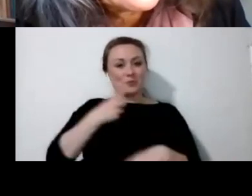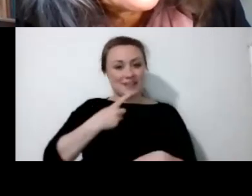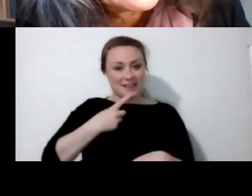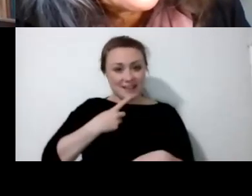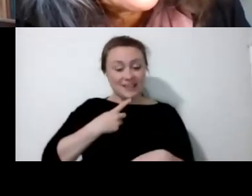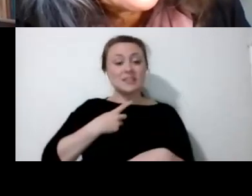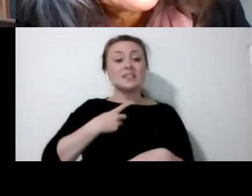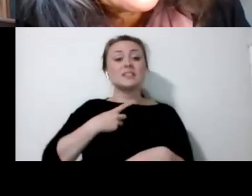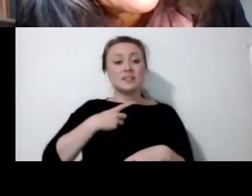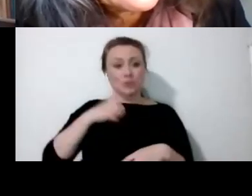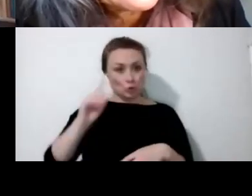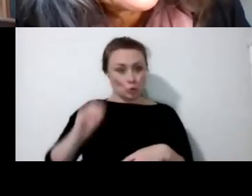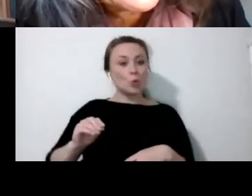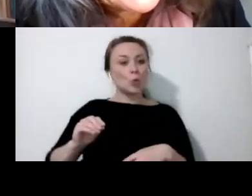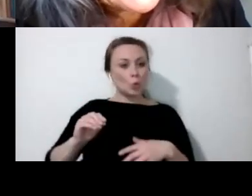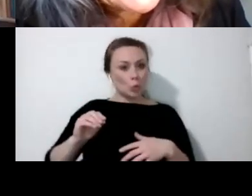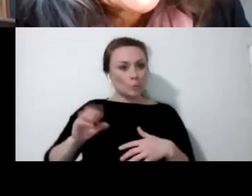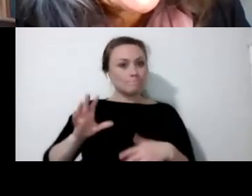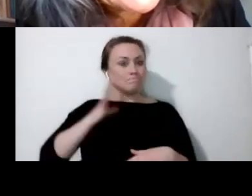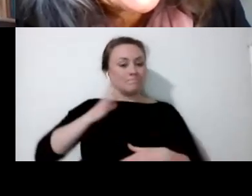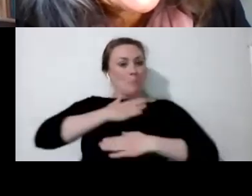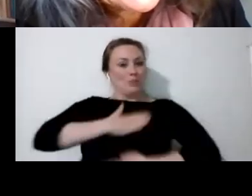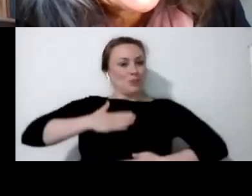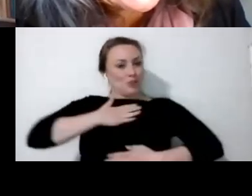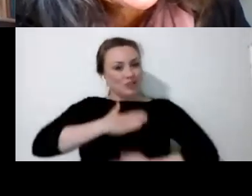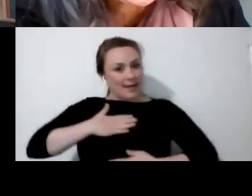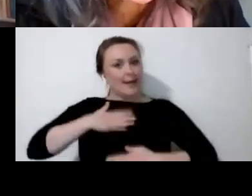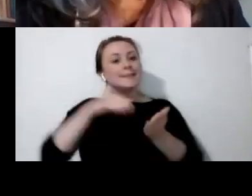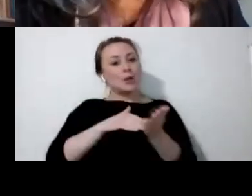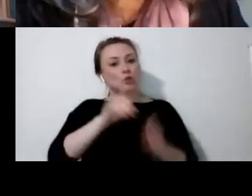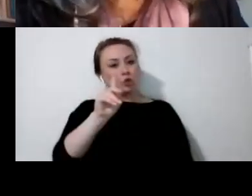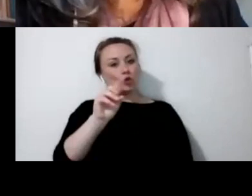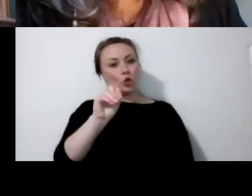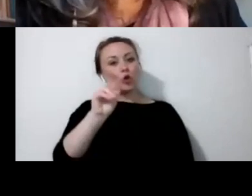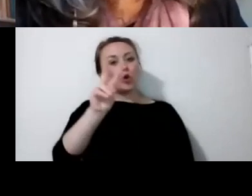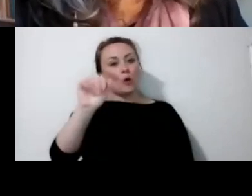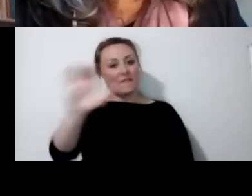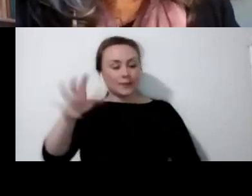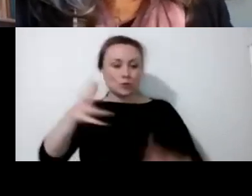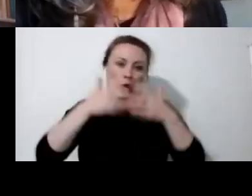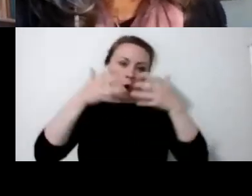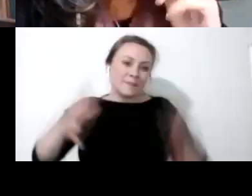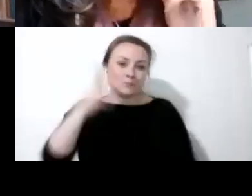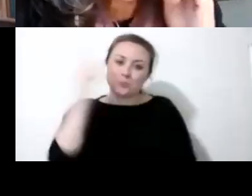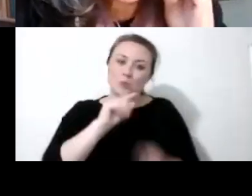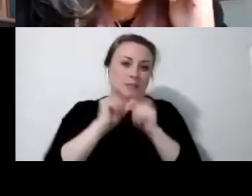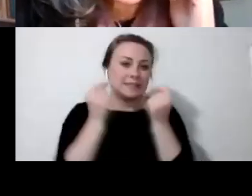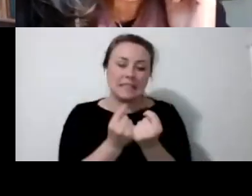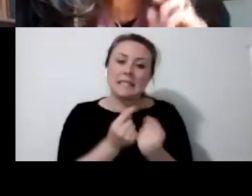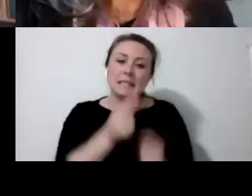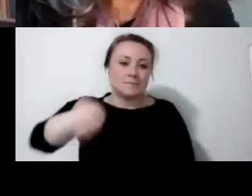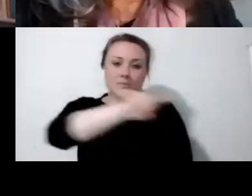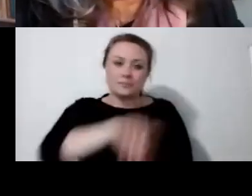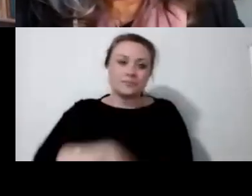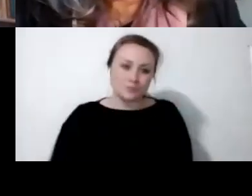do formally appreciate Dr. Kovac so much and his beautiful team. I can see a long list that